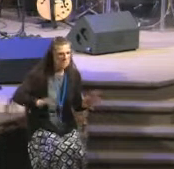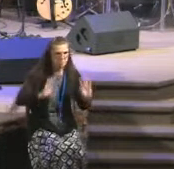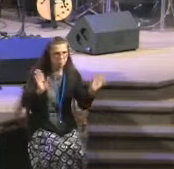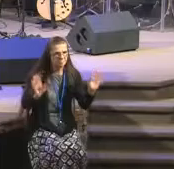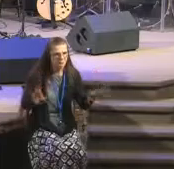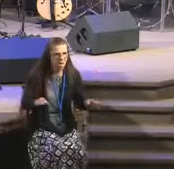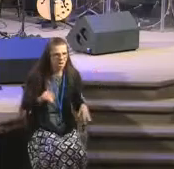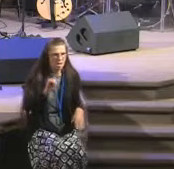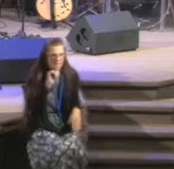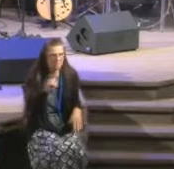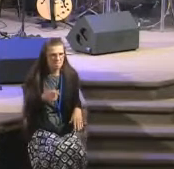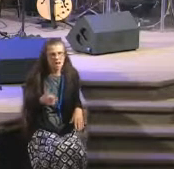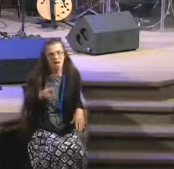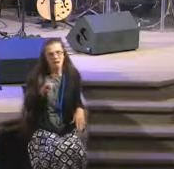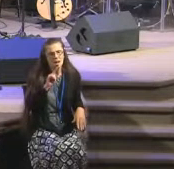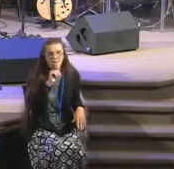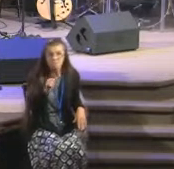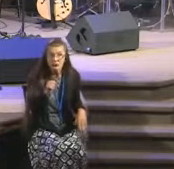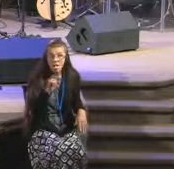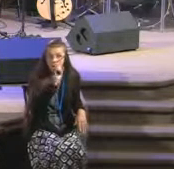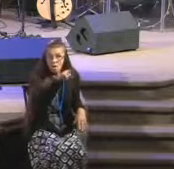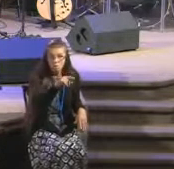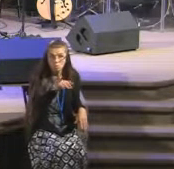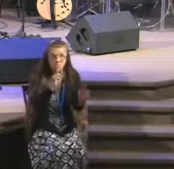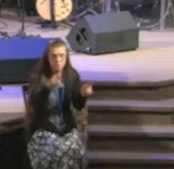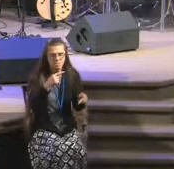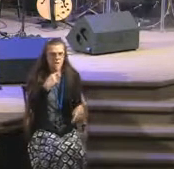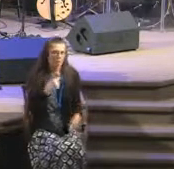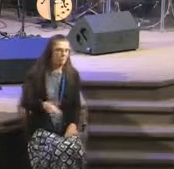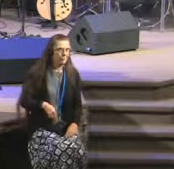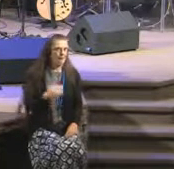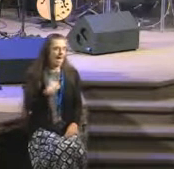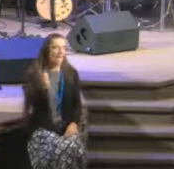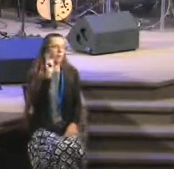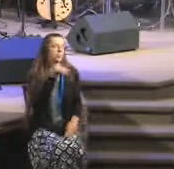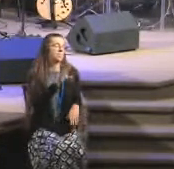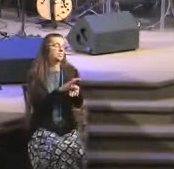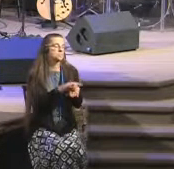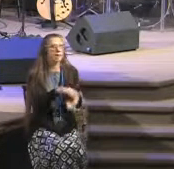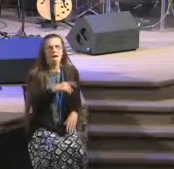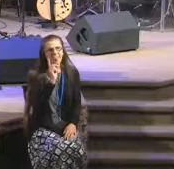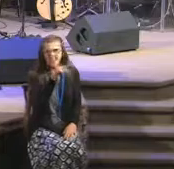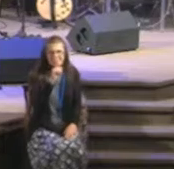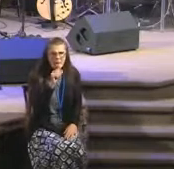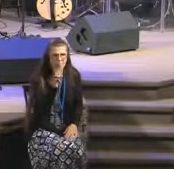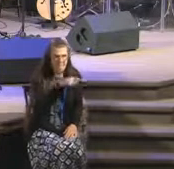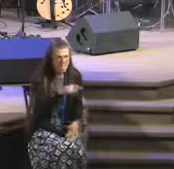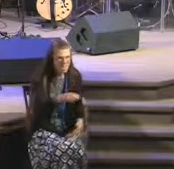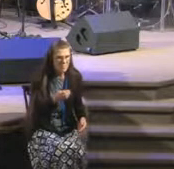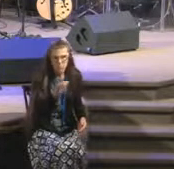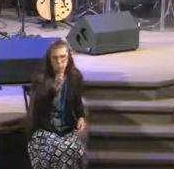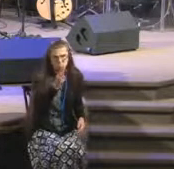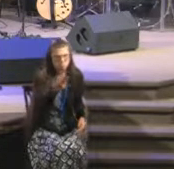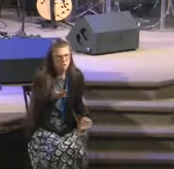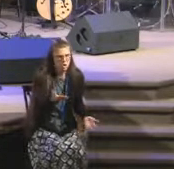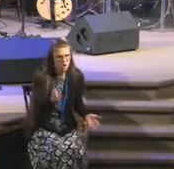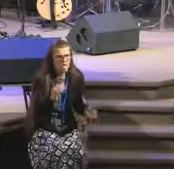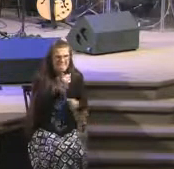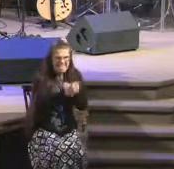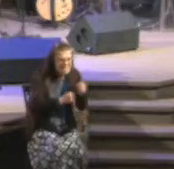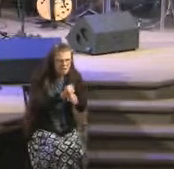say, well, I'm of this church, and they haven't been to church in 20 years. but at least 3,000 don't go to